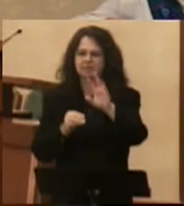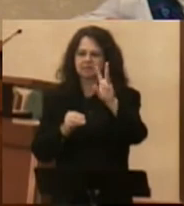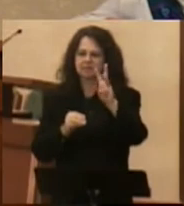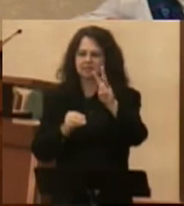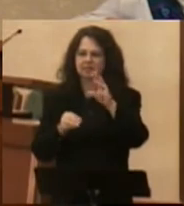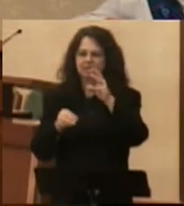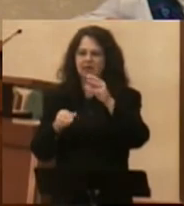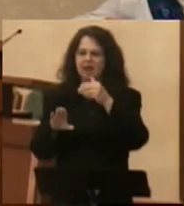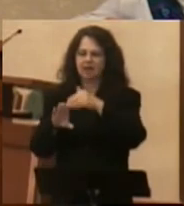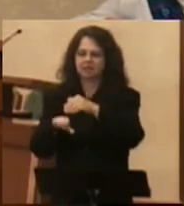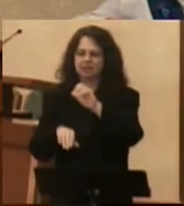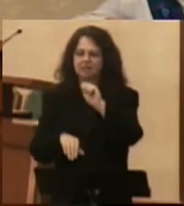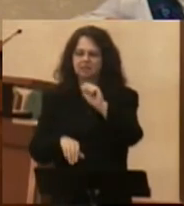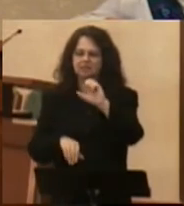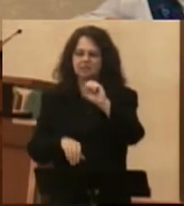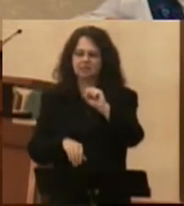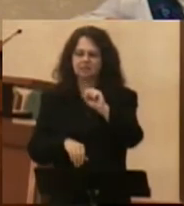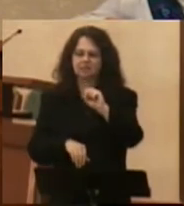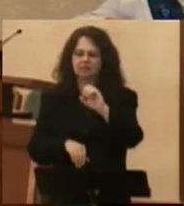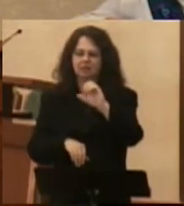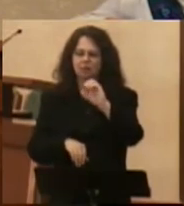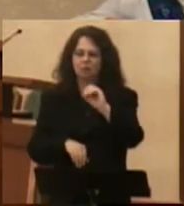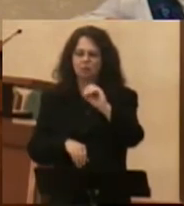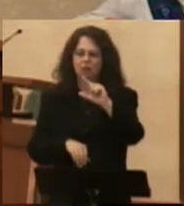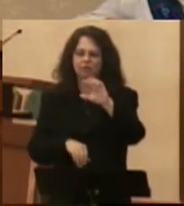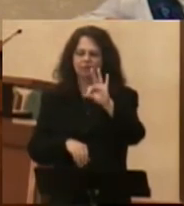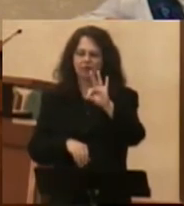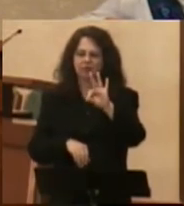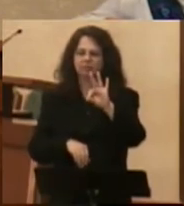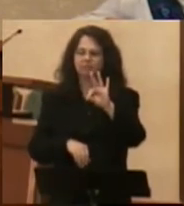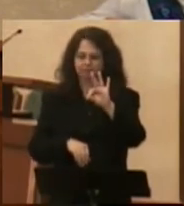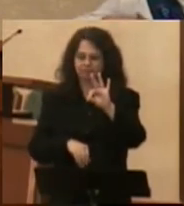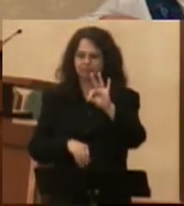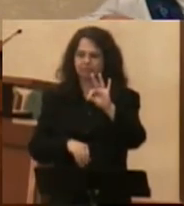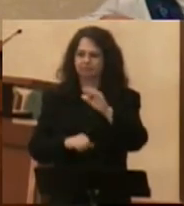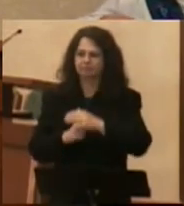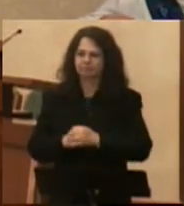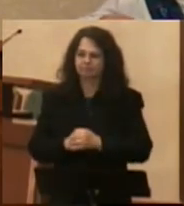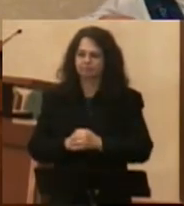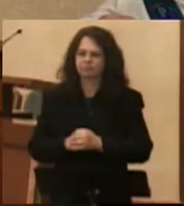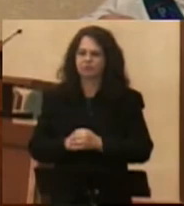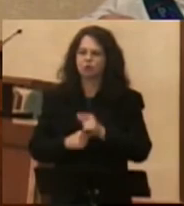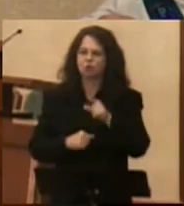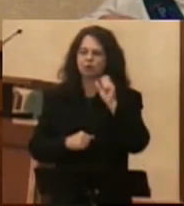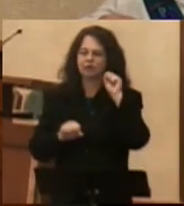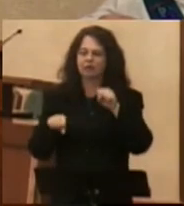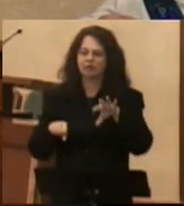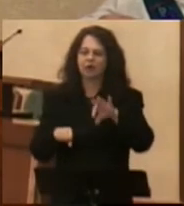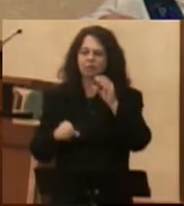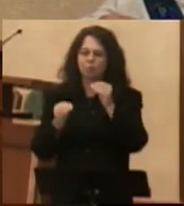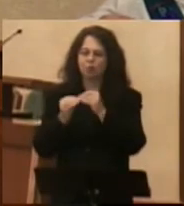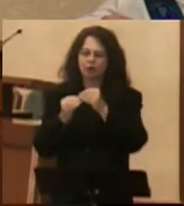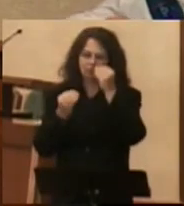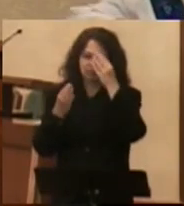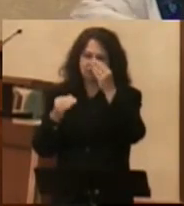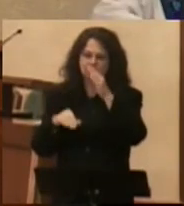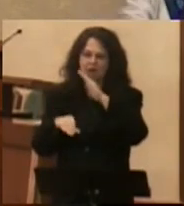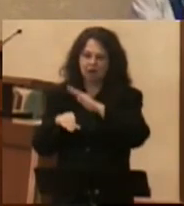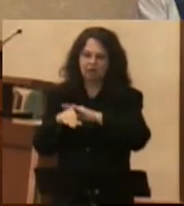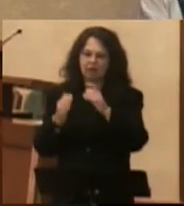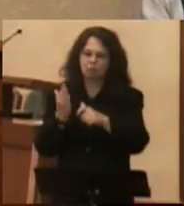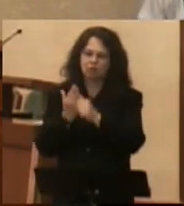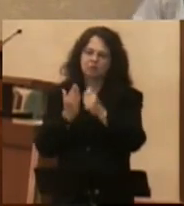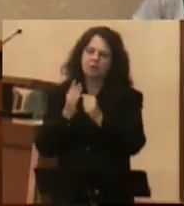Minnesota. More information for that convention can be found in your bulletin or on the Bethel Women Bulletin Board in the Narthex. Thank you.